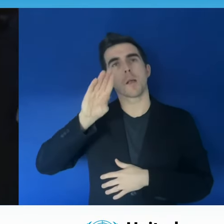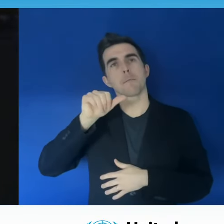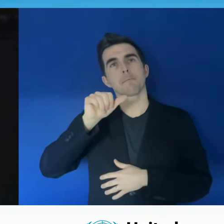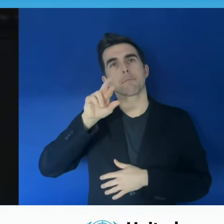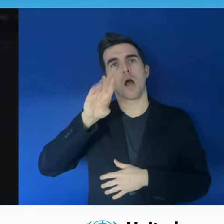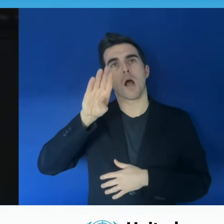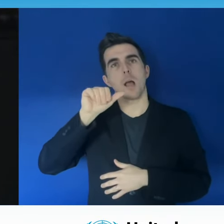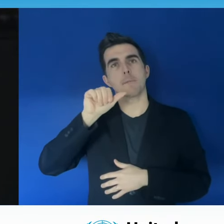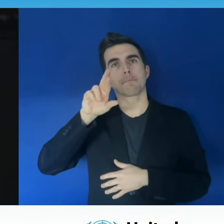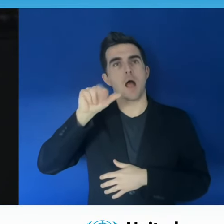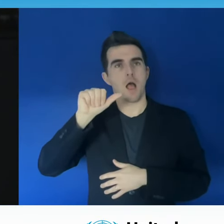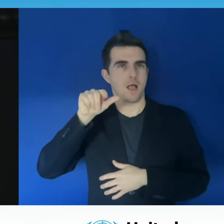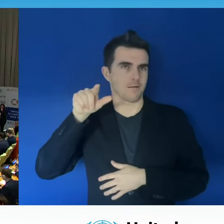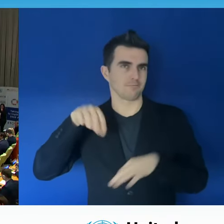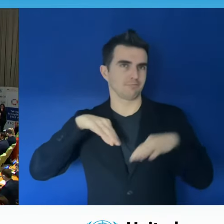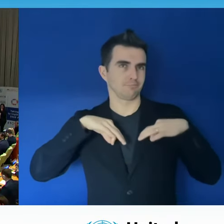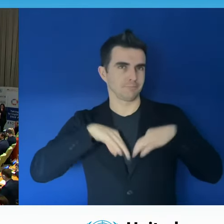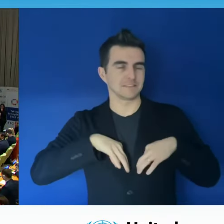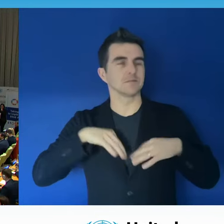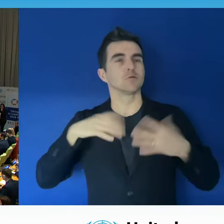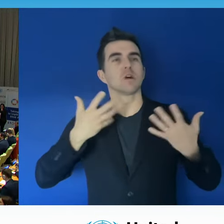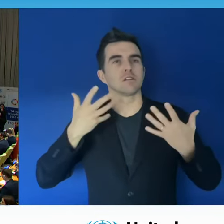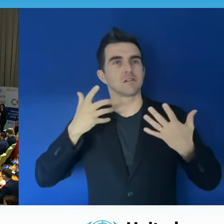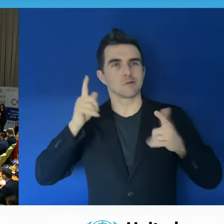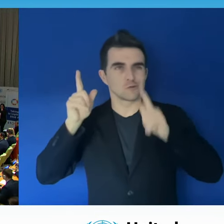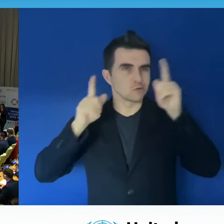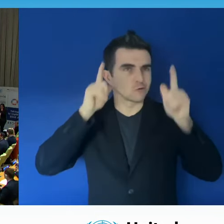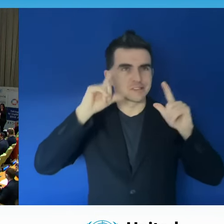Industry from Zimbabwe.